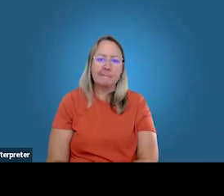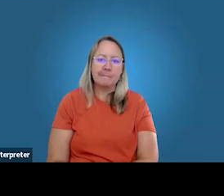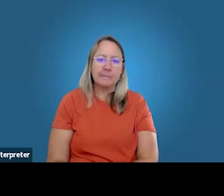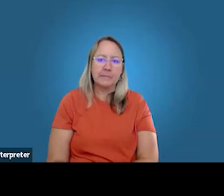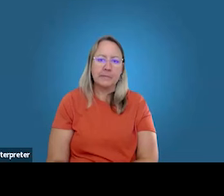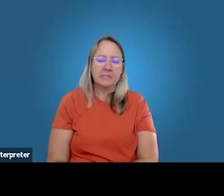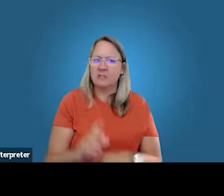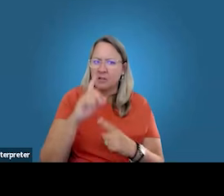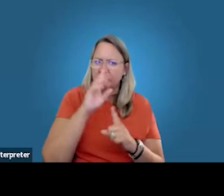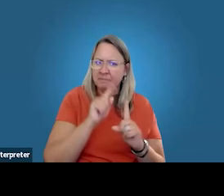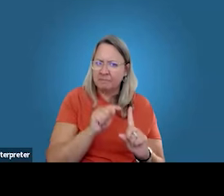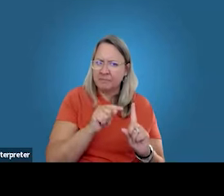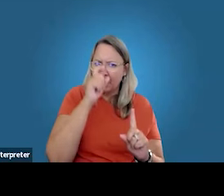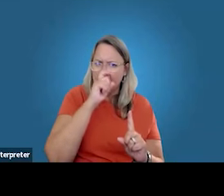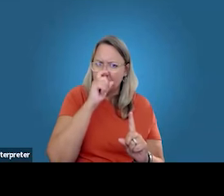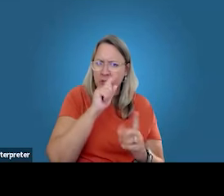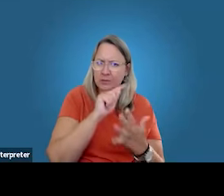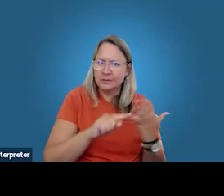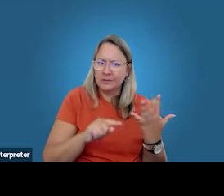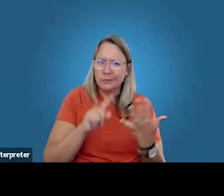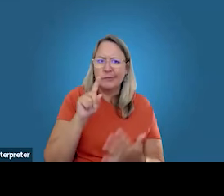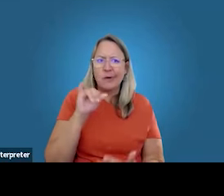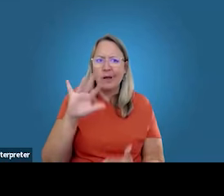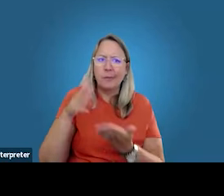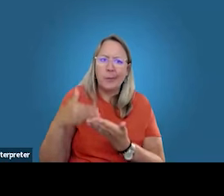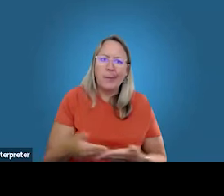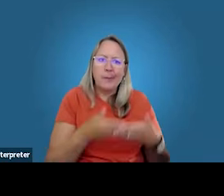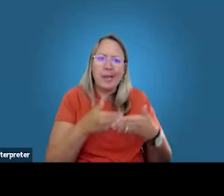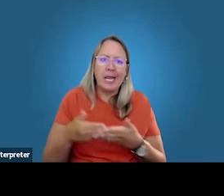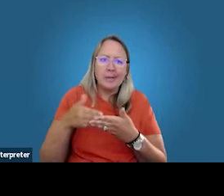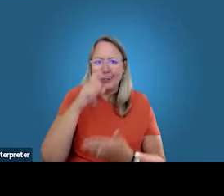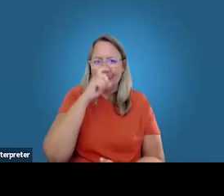But the dolls were always and forever baby dolls.